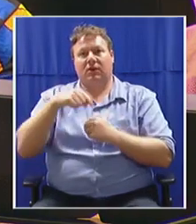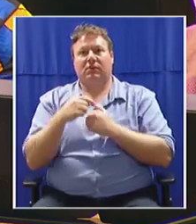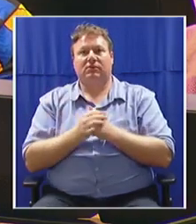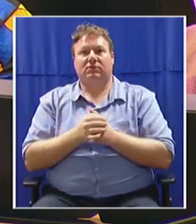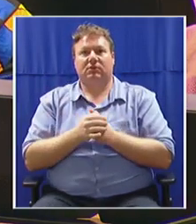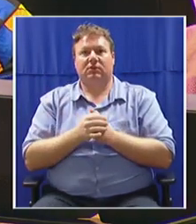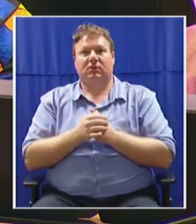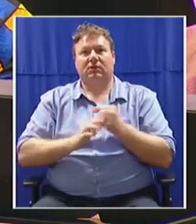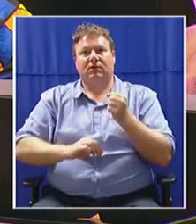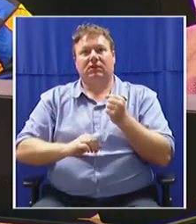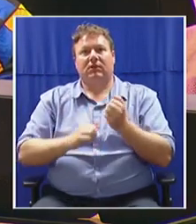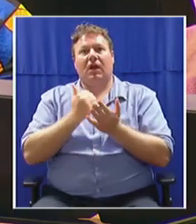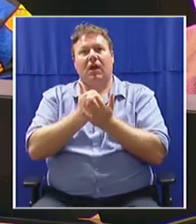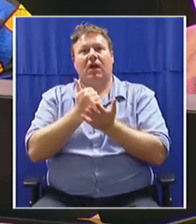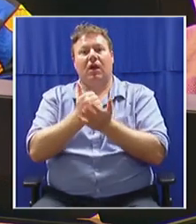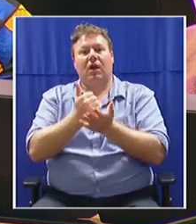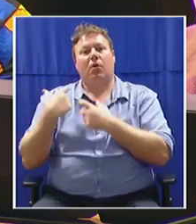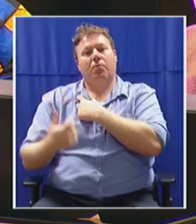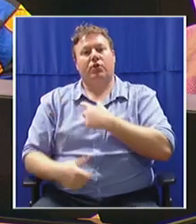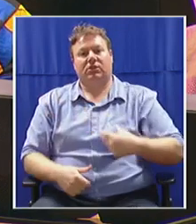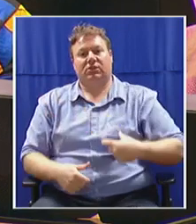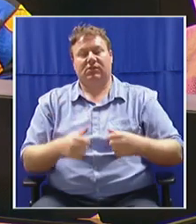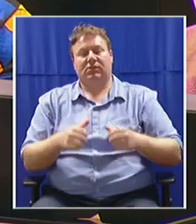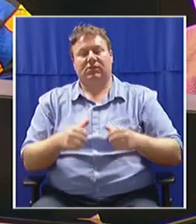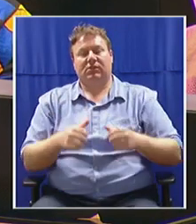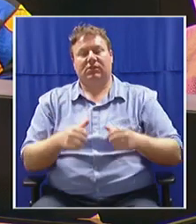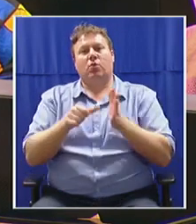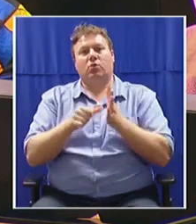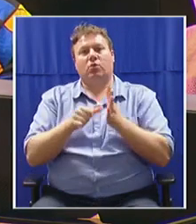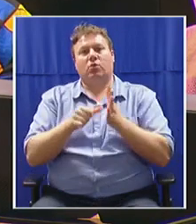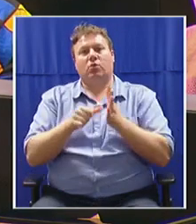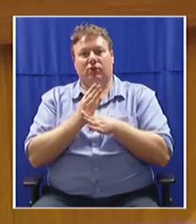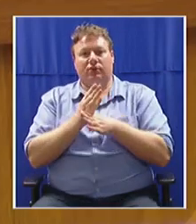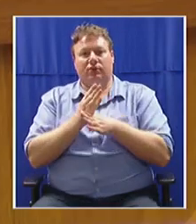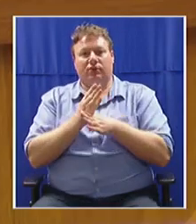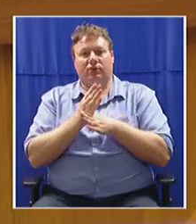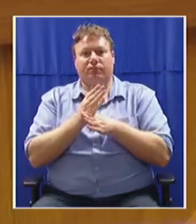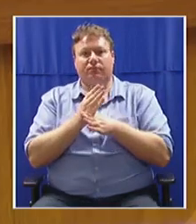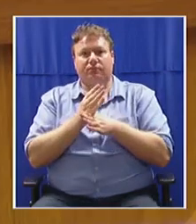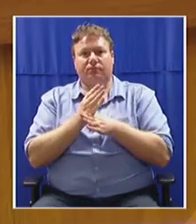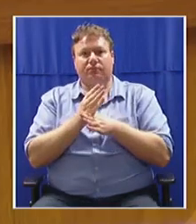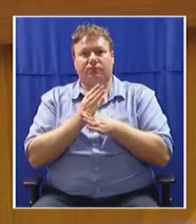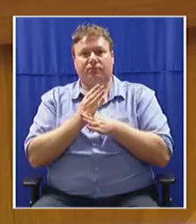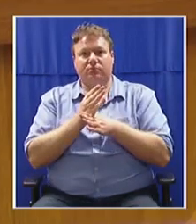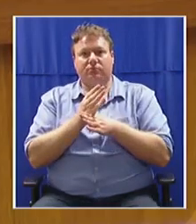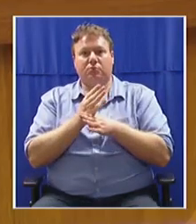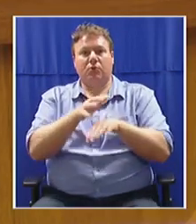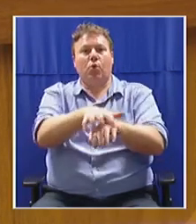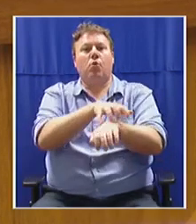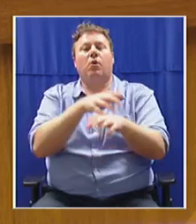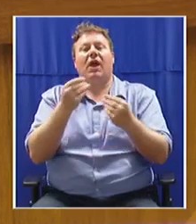the President in this important work of revitalizing rural and township